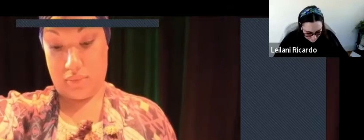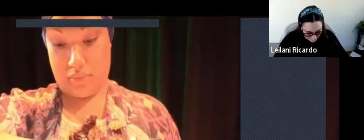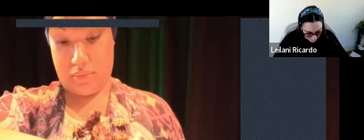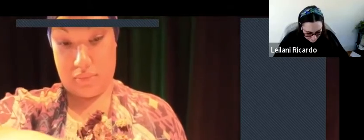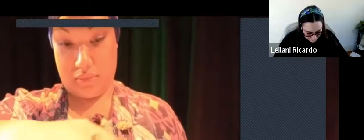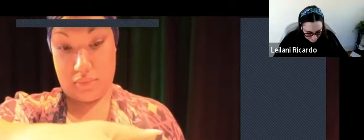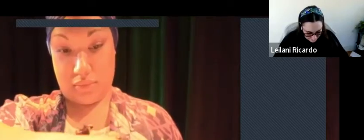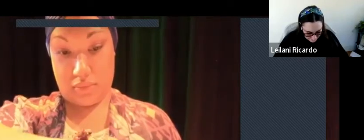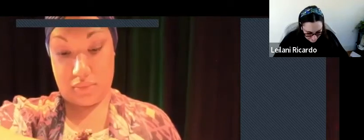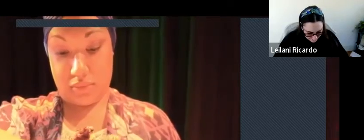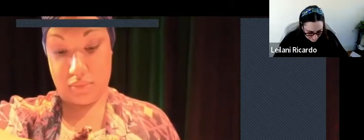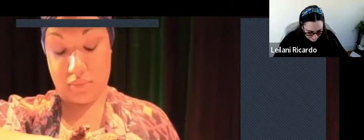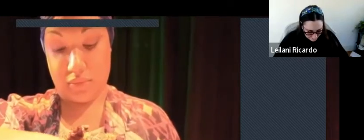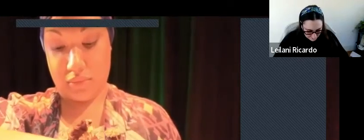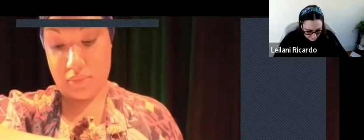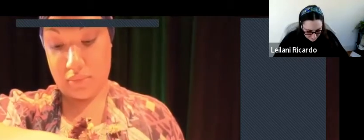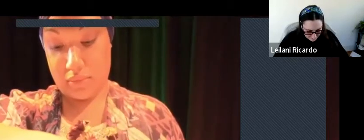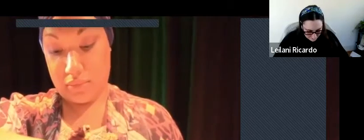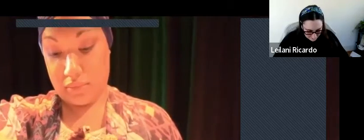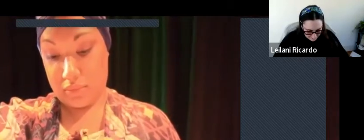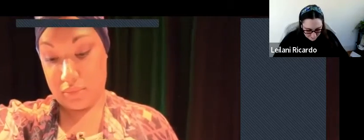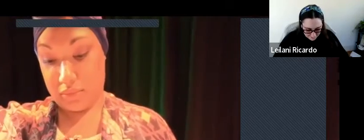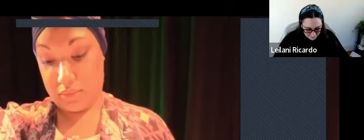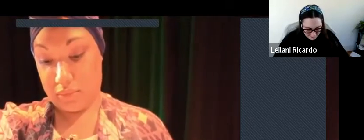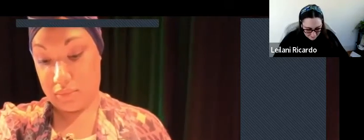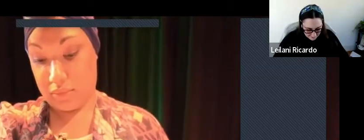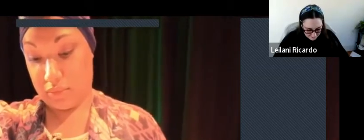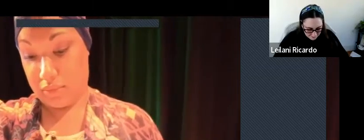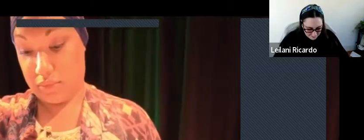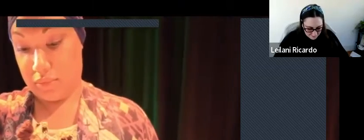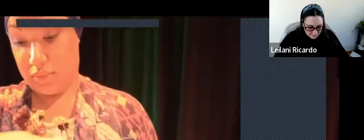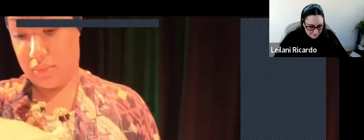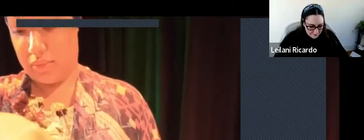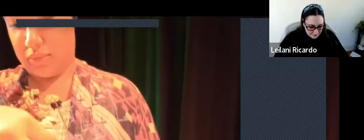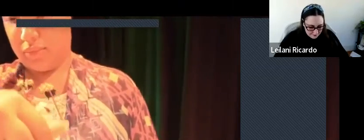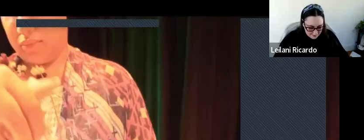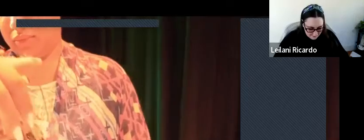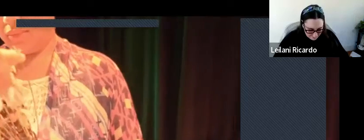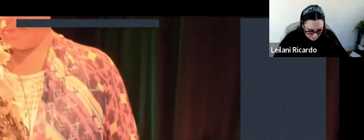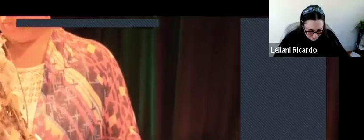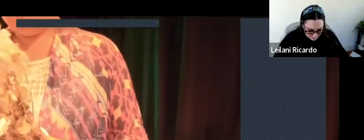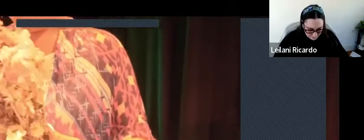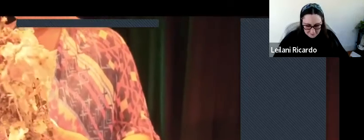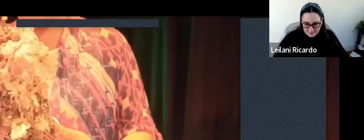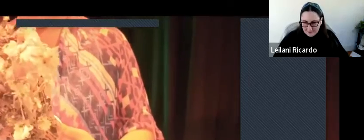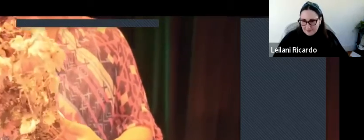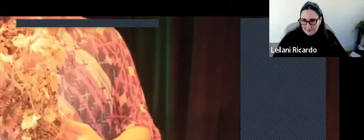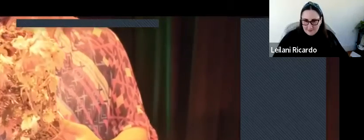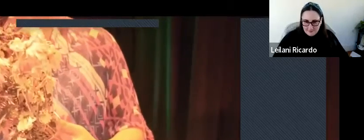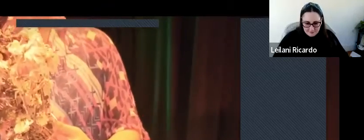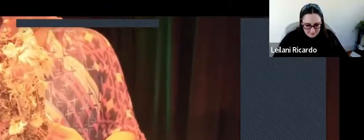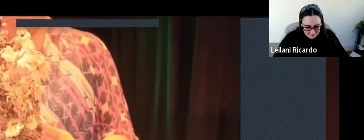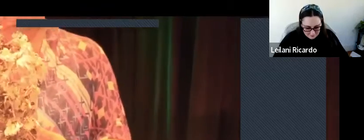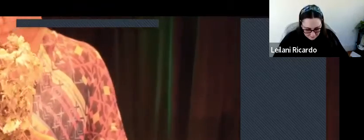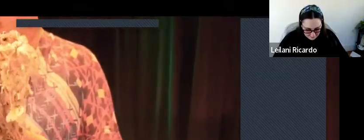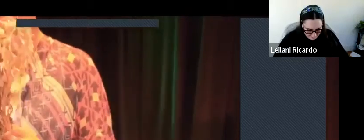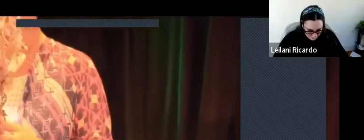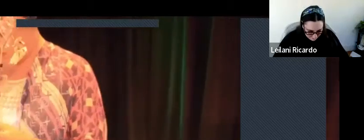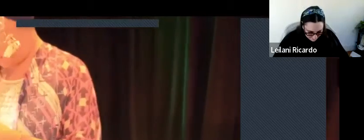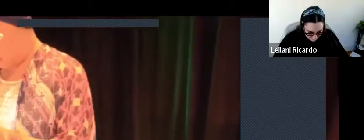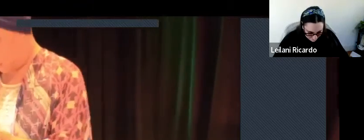the curanderas of our past lives, who lived fully and wholly through hurricane and volcanic eruption,